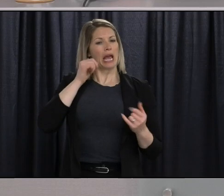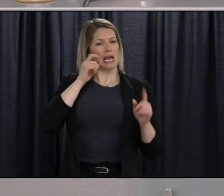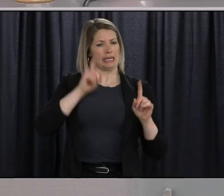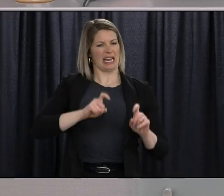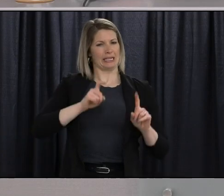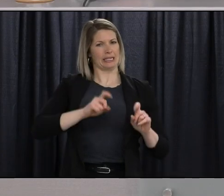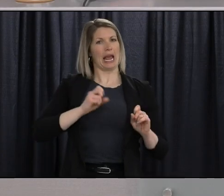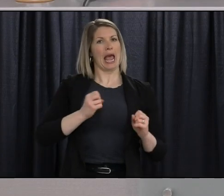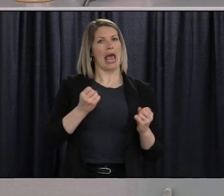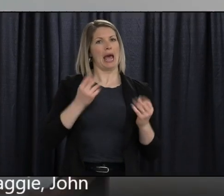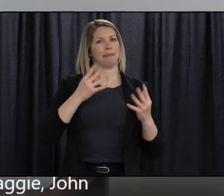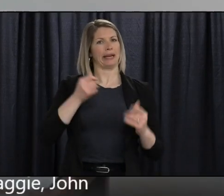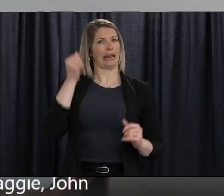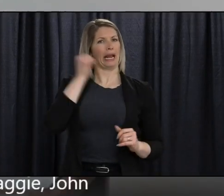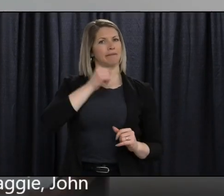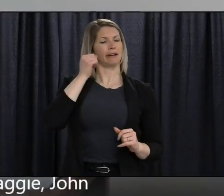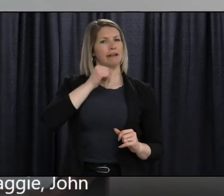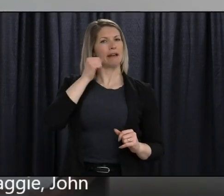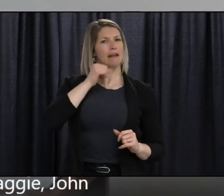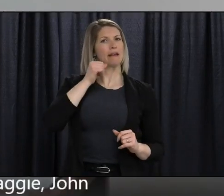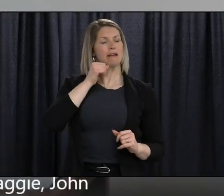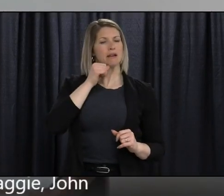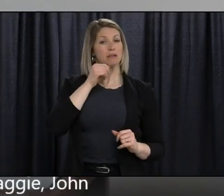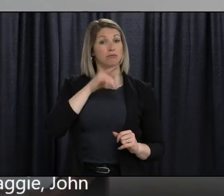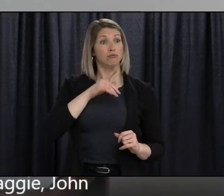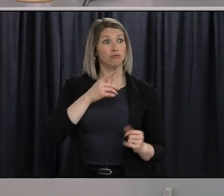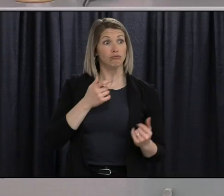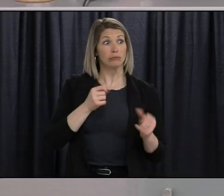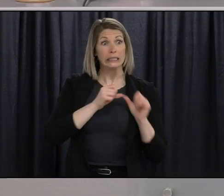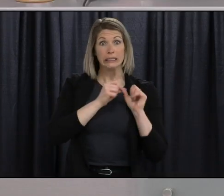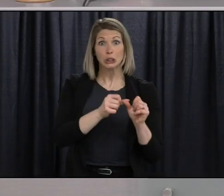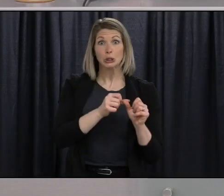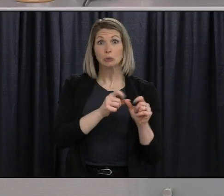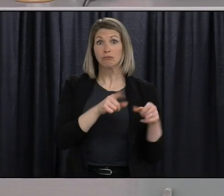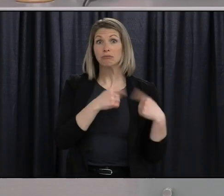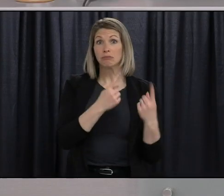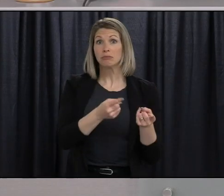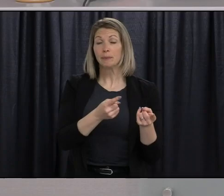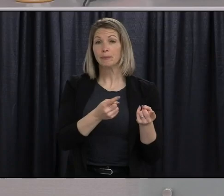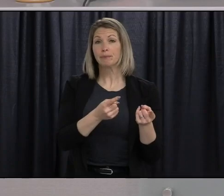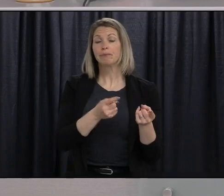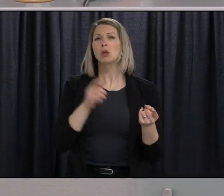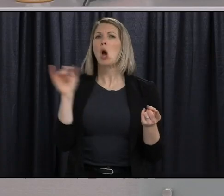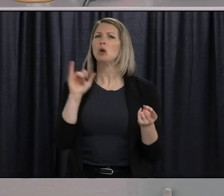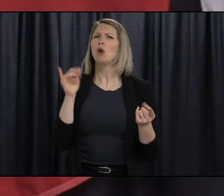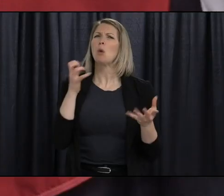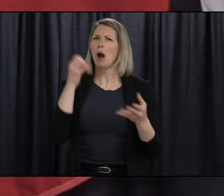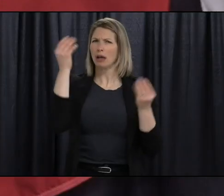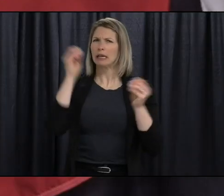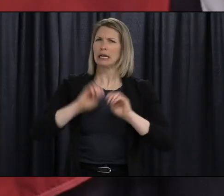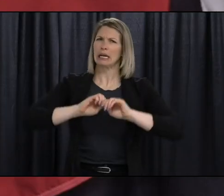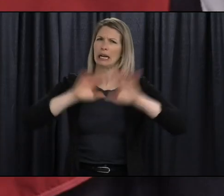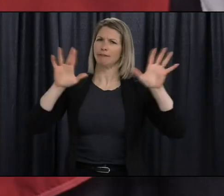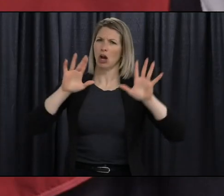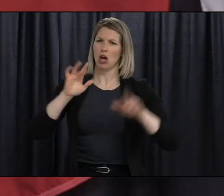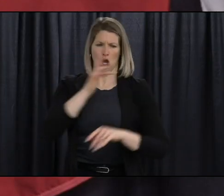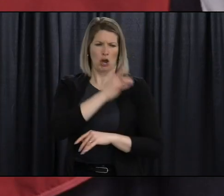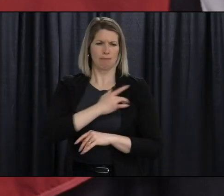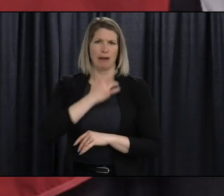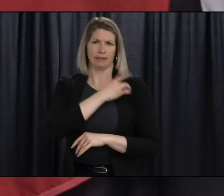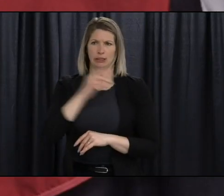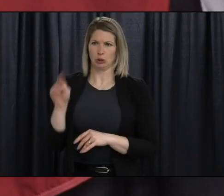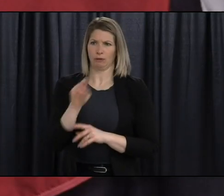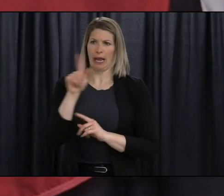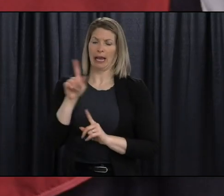want to, update people in our province on is that not every single province records the testing the same